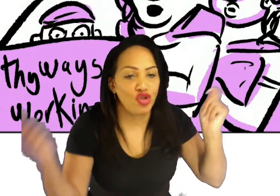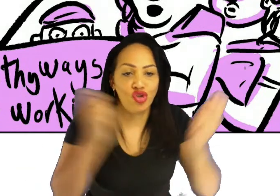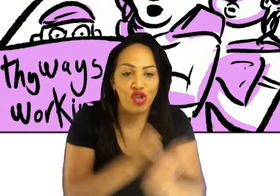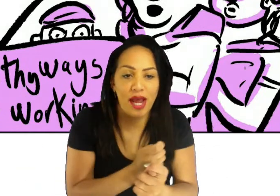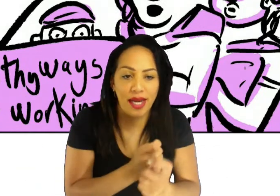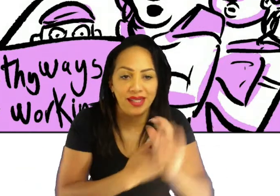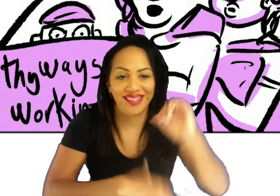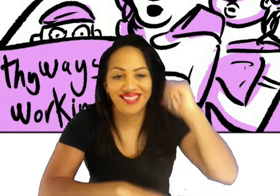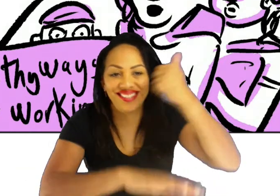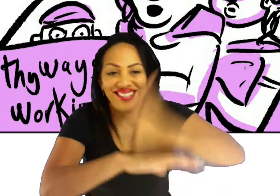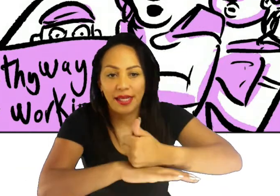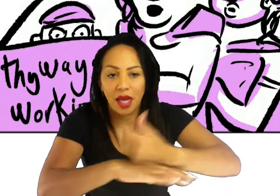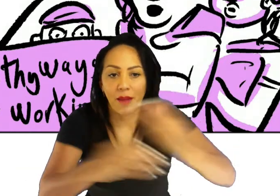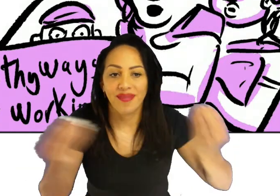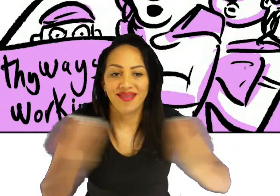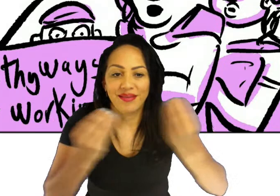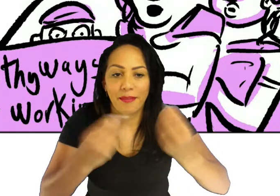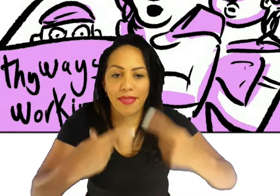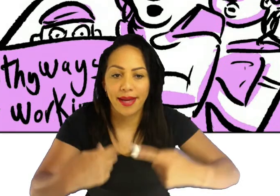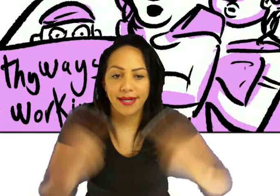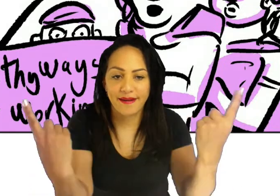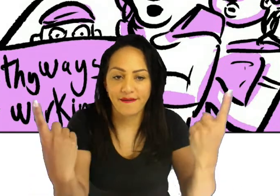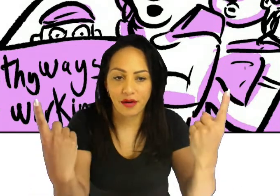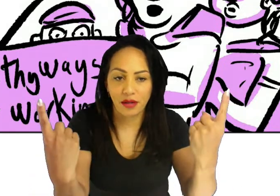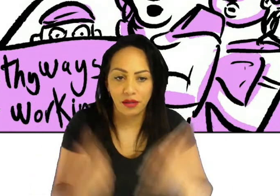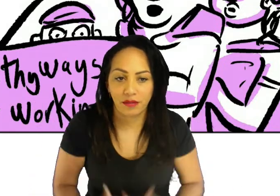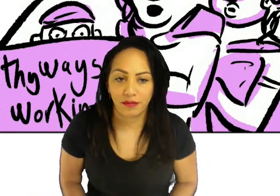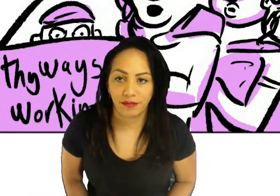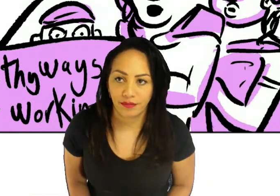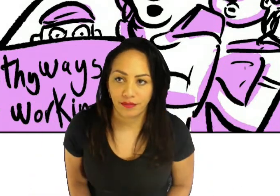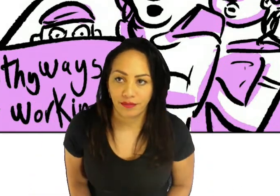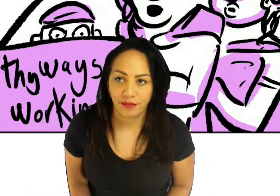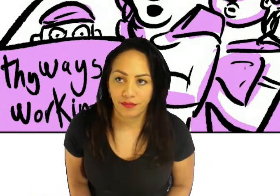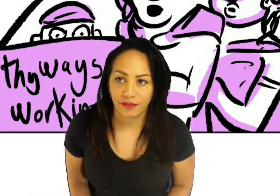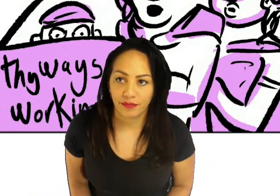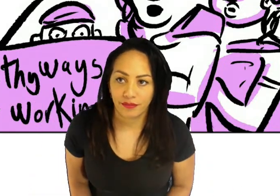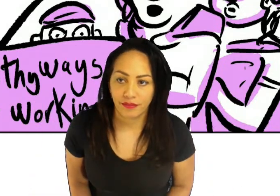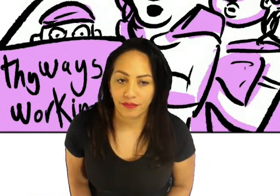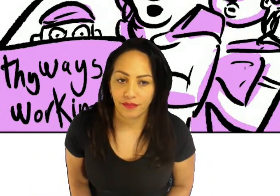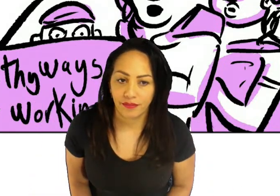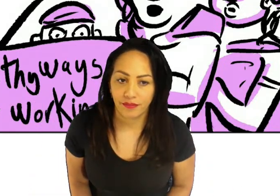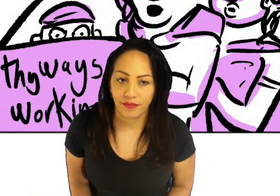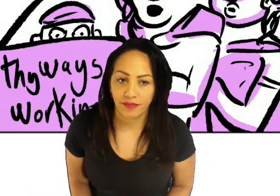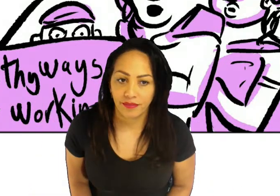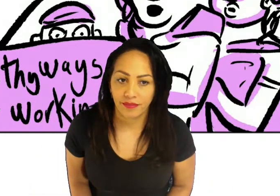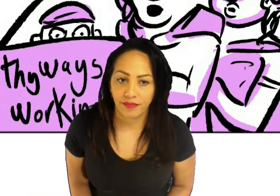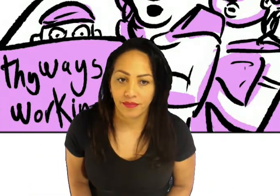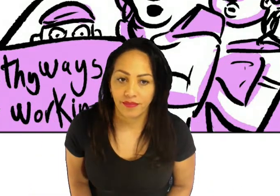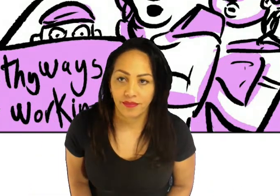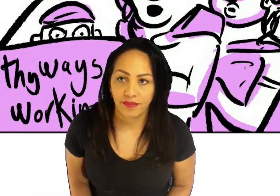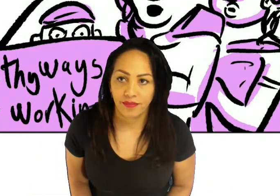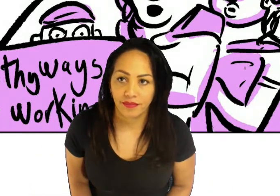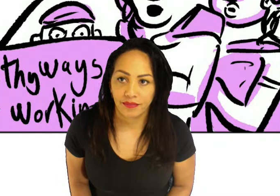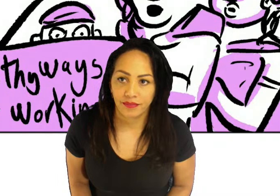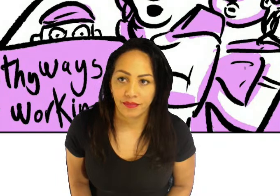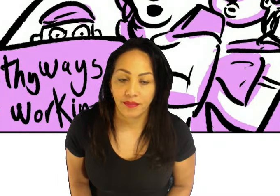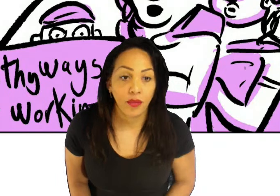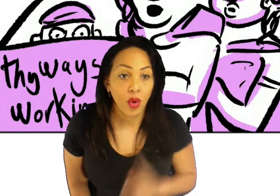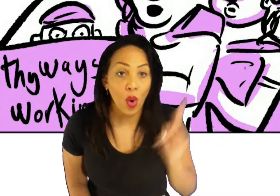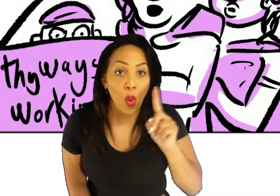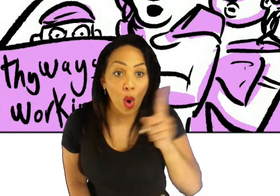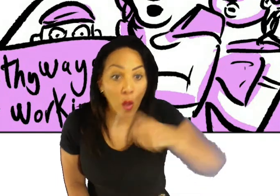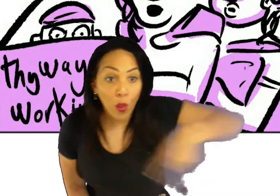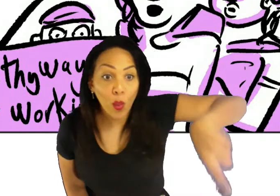that we can't start this change until we know what the end result looks like. Whereas what we could be doing